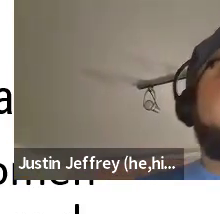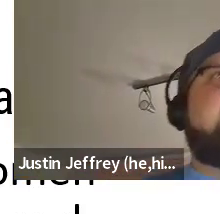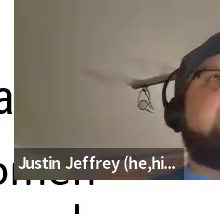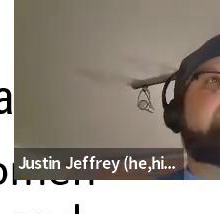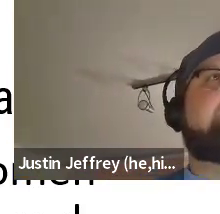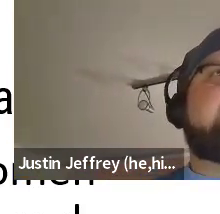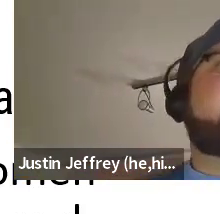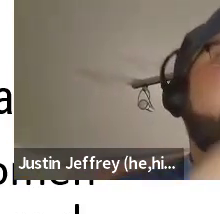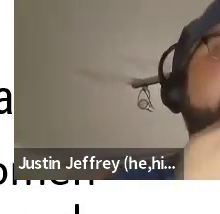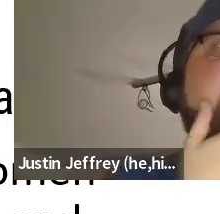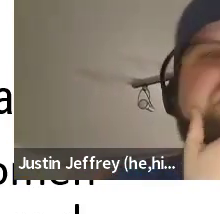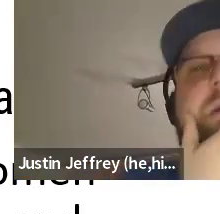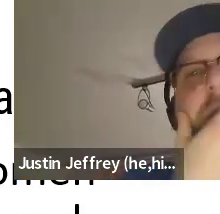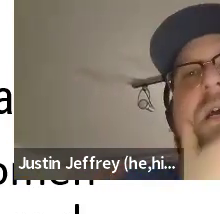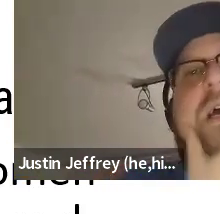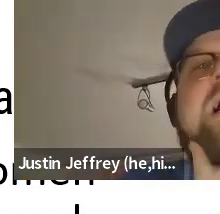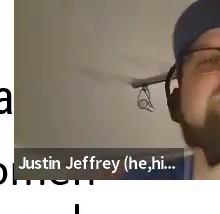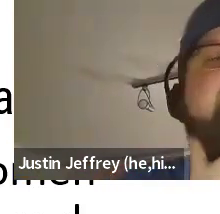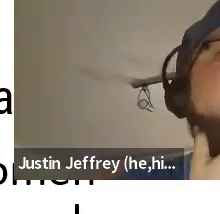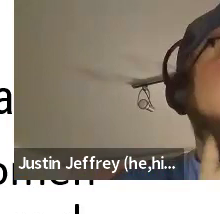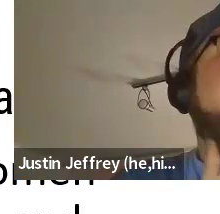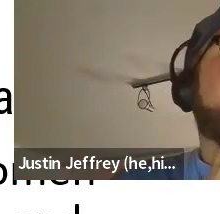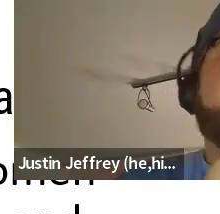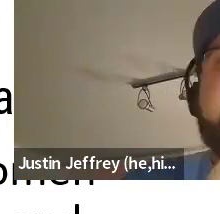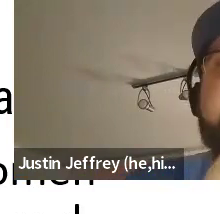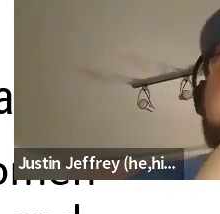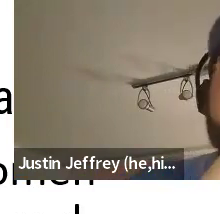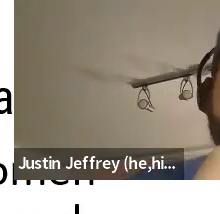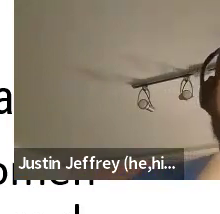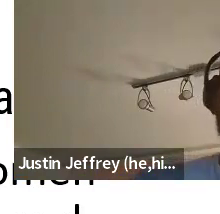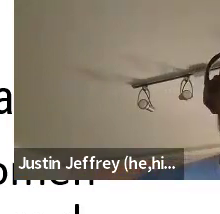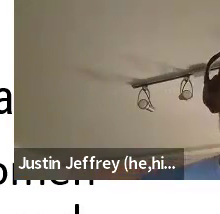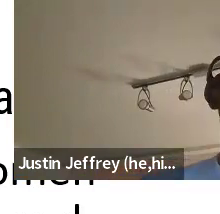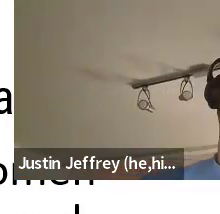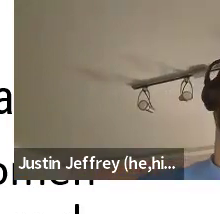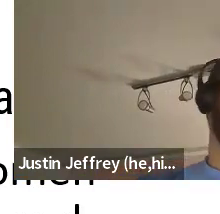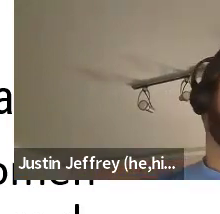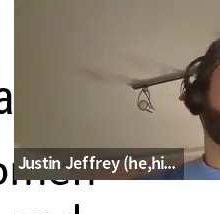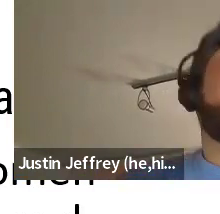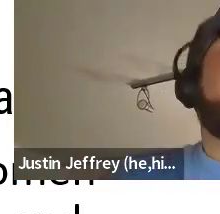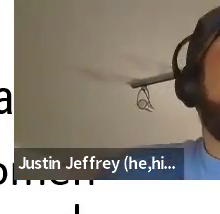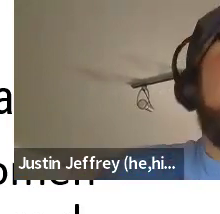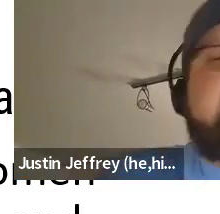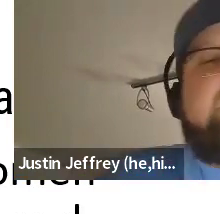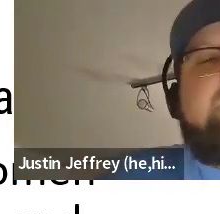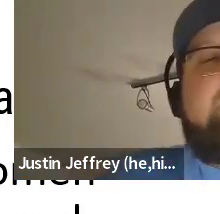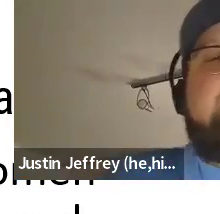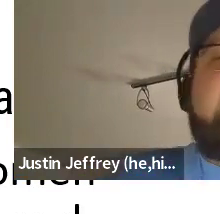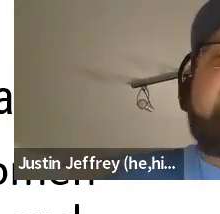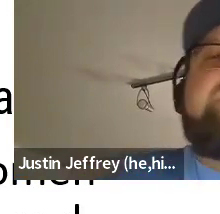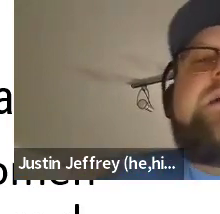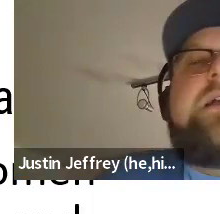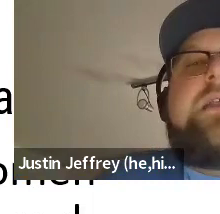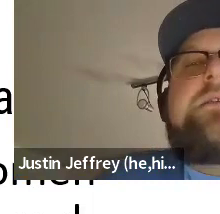resources kind of going on in the county. We have a program that has been running for years now at Public